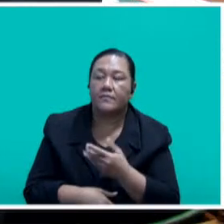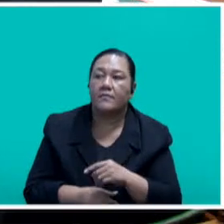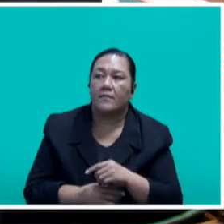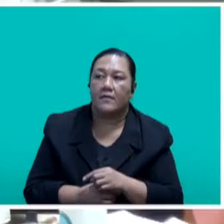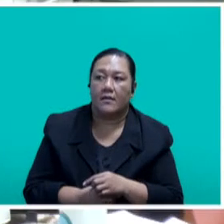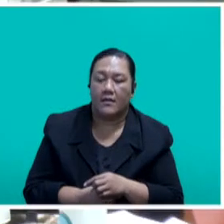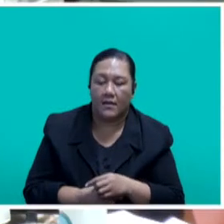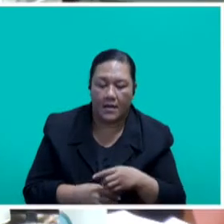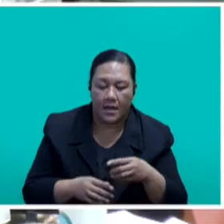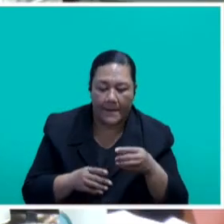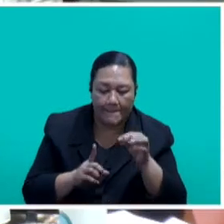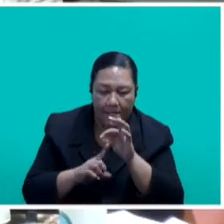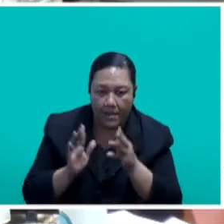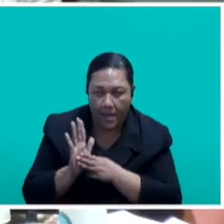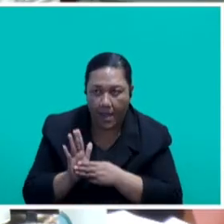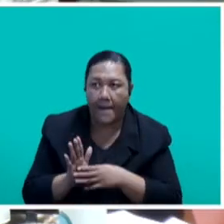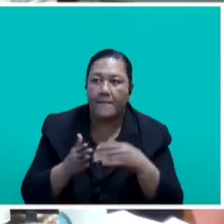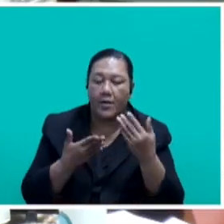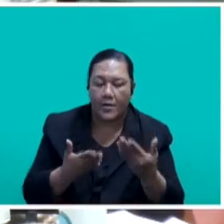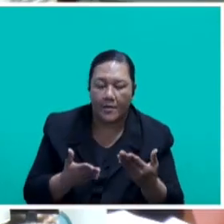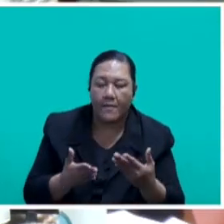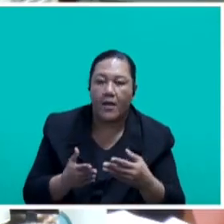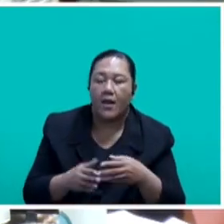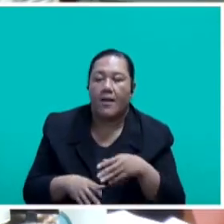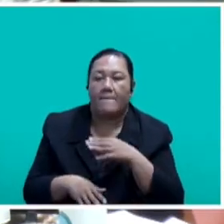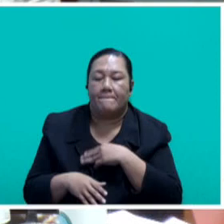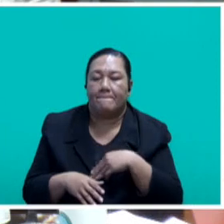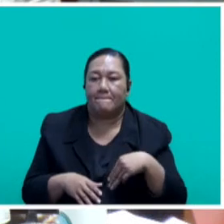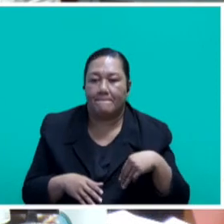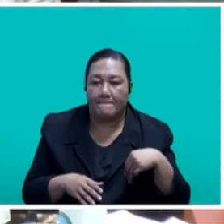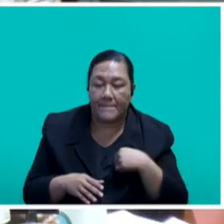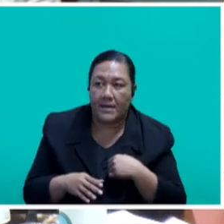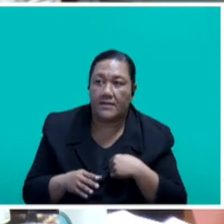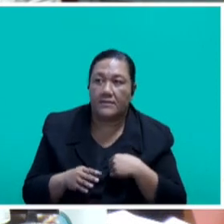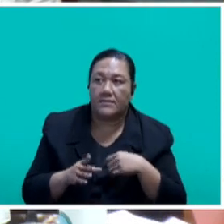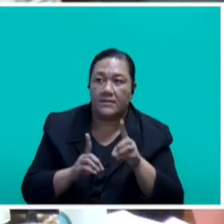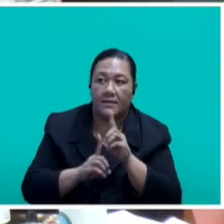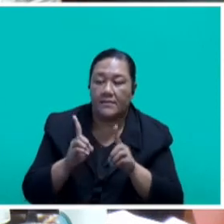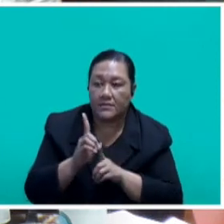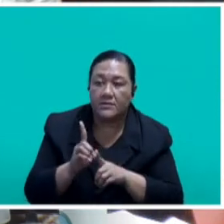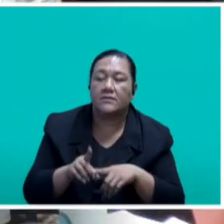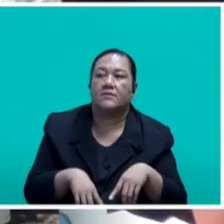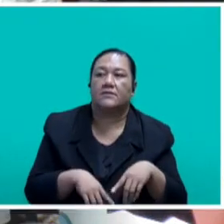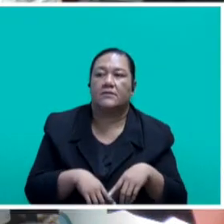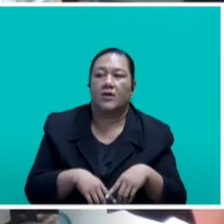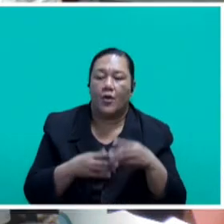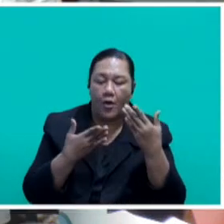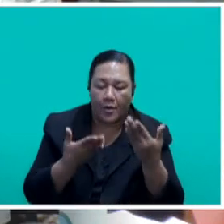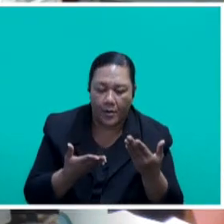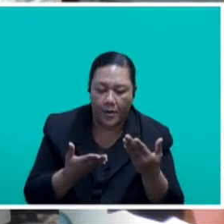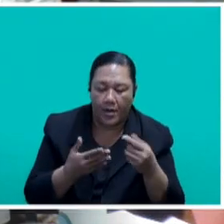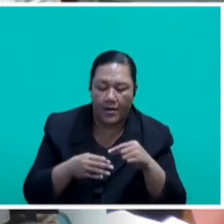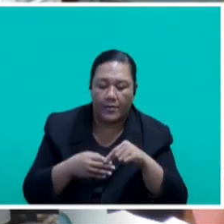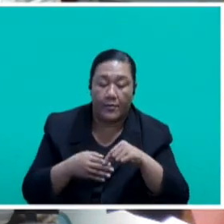Honourable Deputy Prime Ministers, Cabinet colleagues, the Honourable Leader of Opposition, fellow members